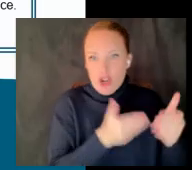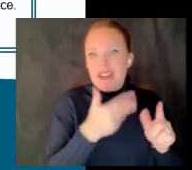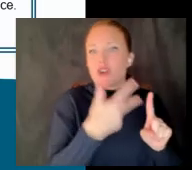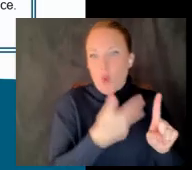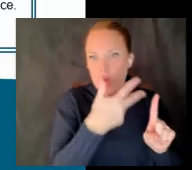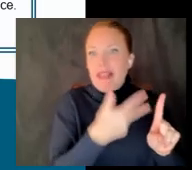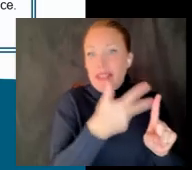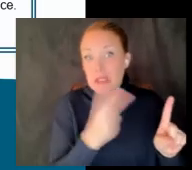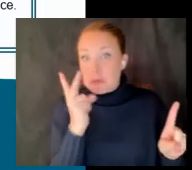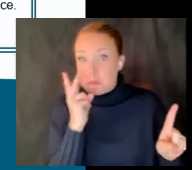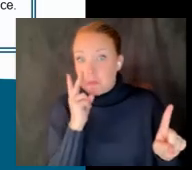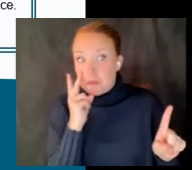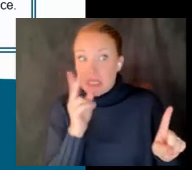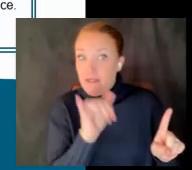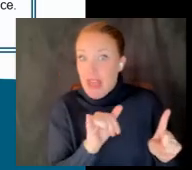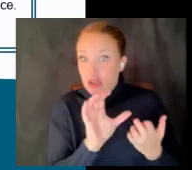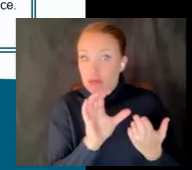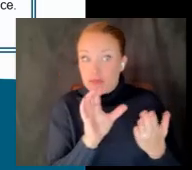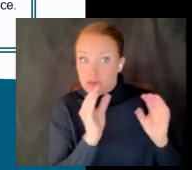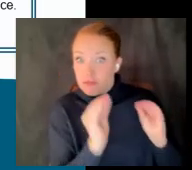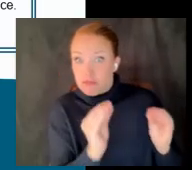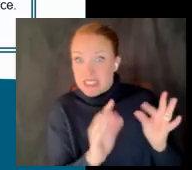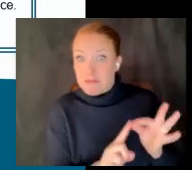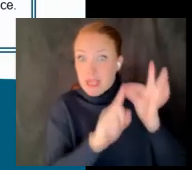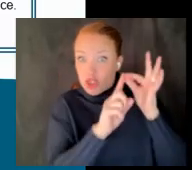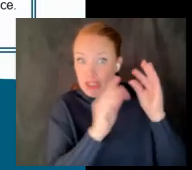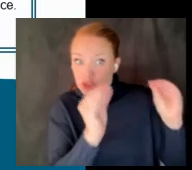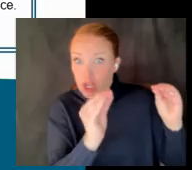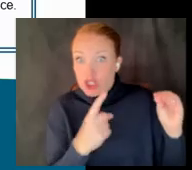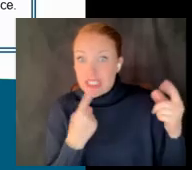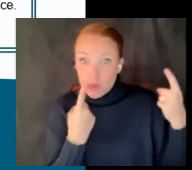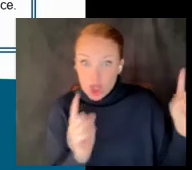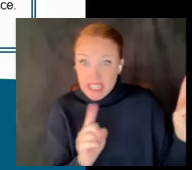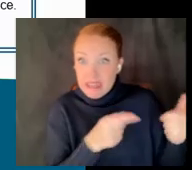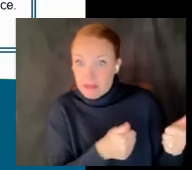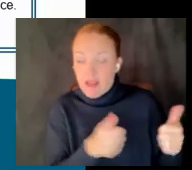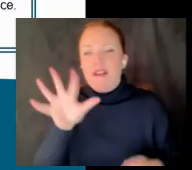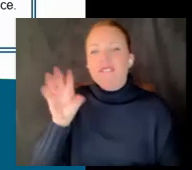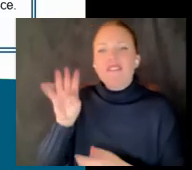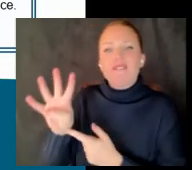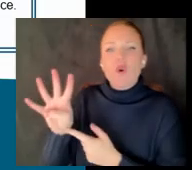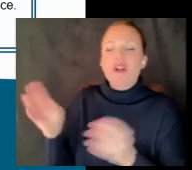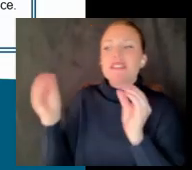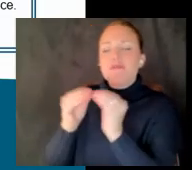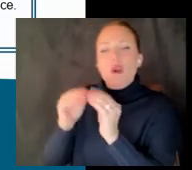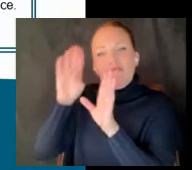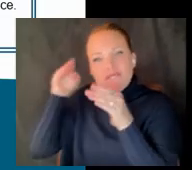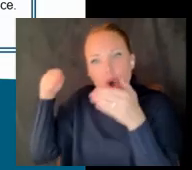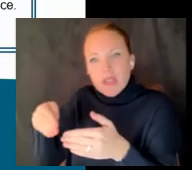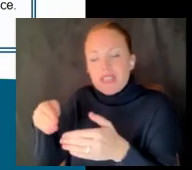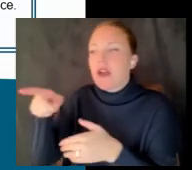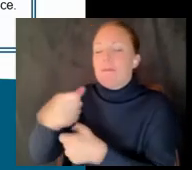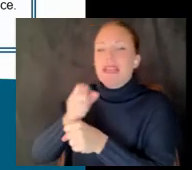the effectiveness of that specialized instruction and services, whereas Section 504 focuses on ensuring that a student is